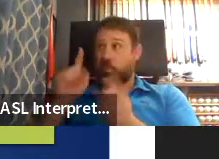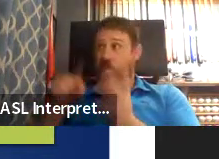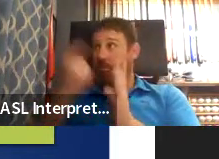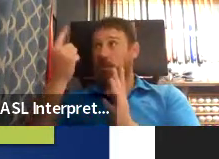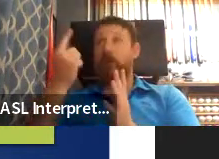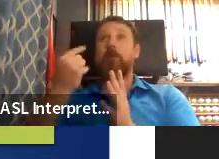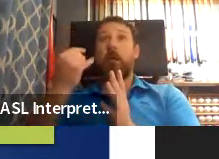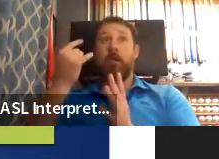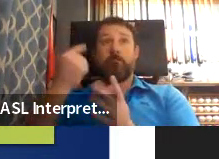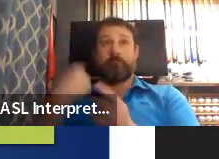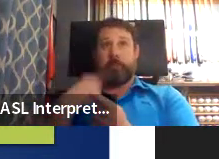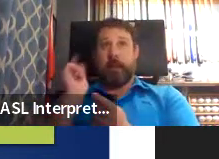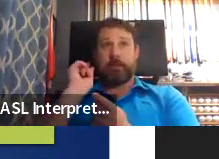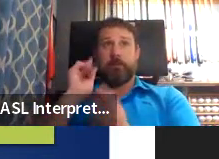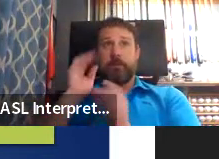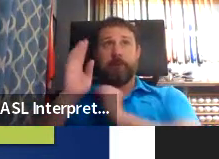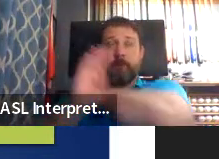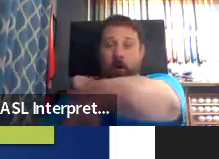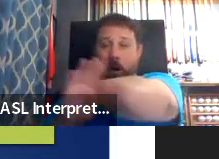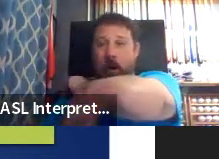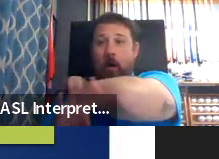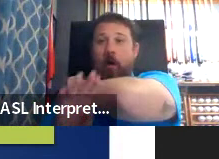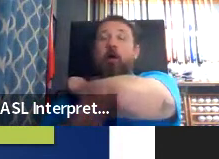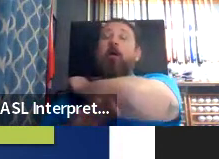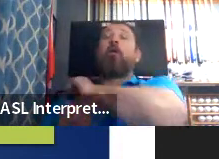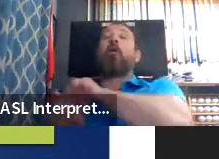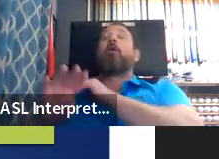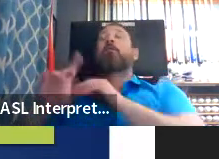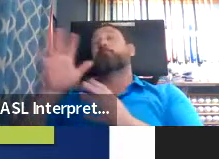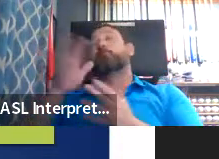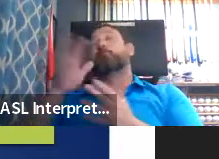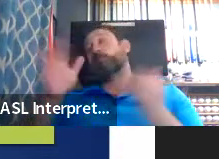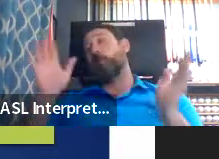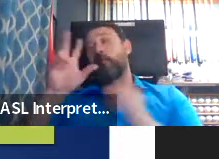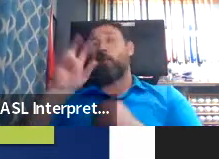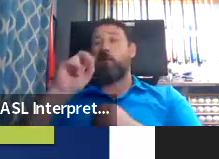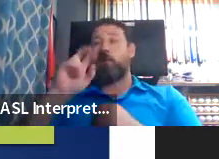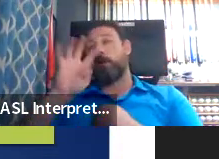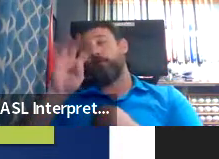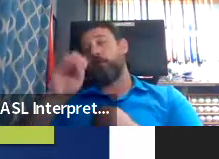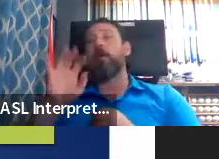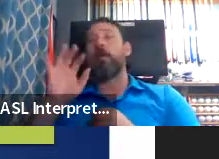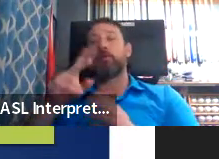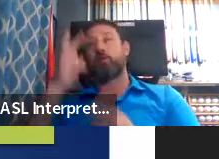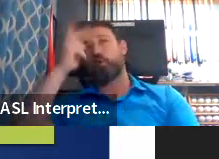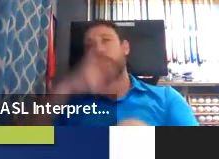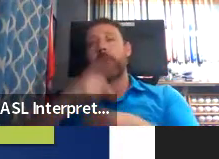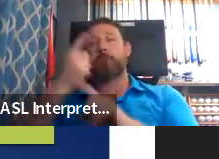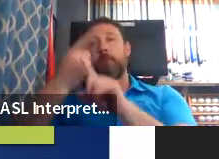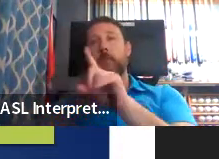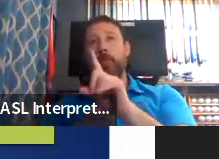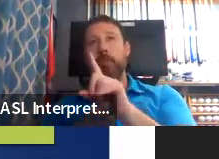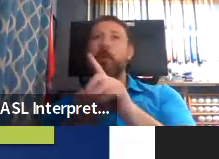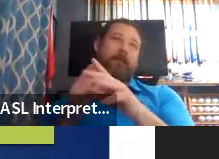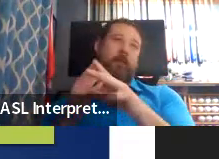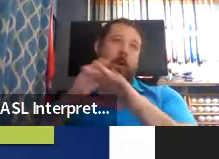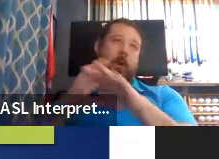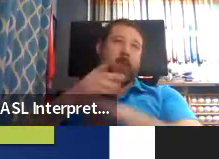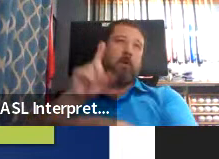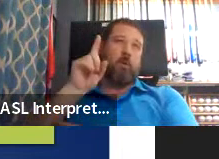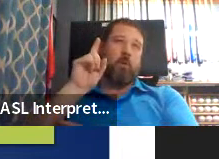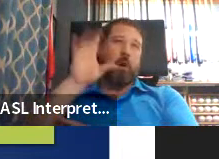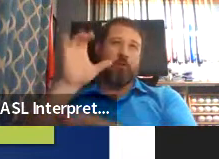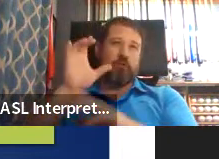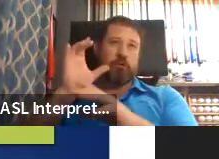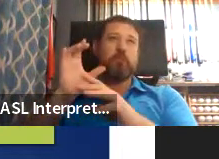We now have generally 30 to 40 nurses on the Zoom calls that are twice a month, although we have over 100 nurses that